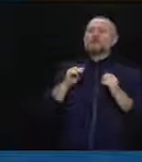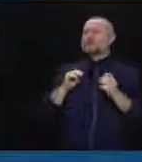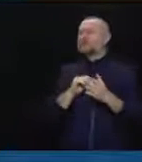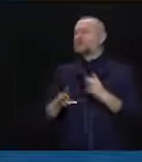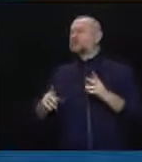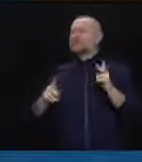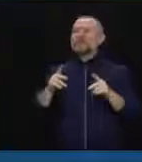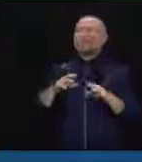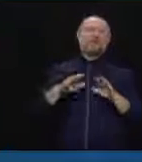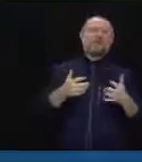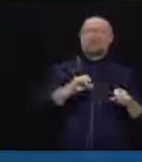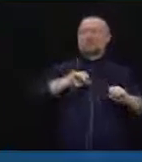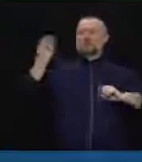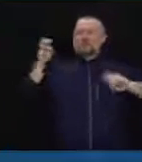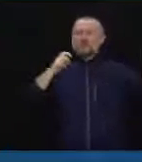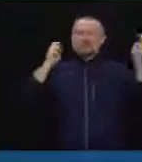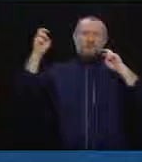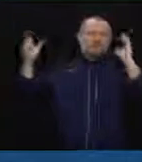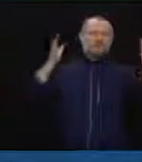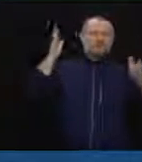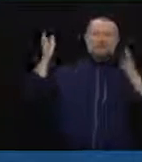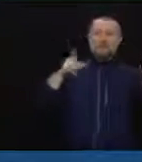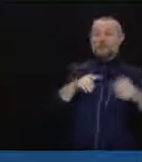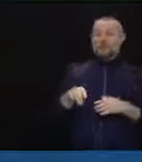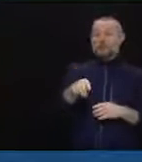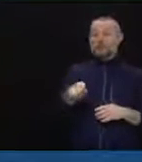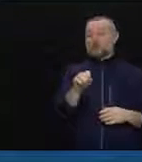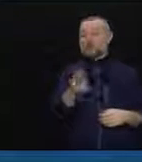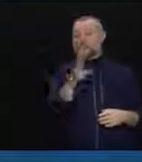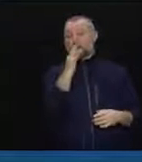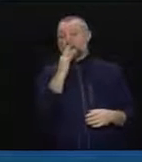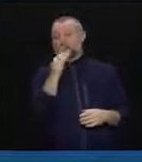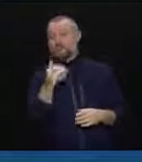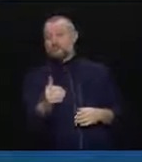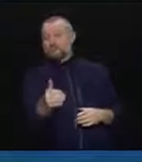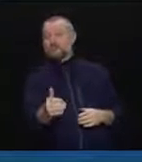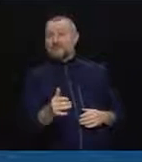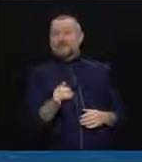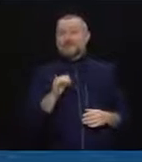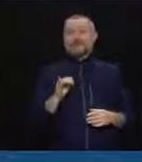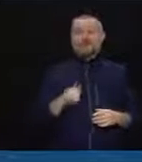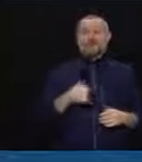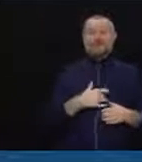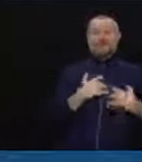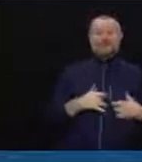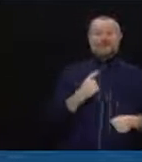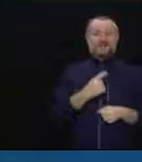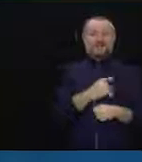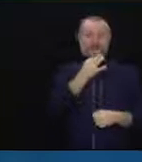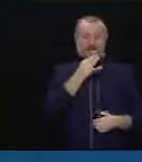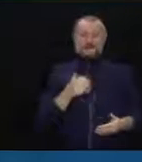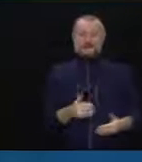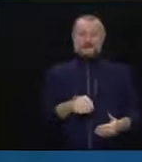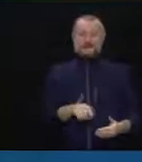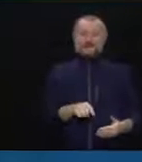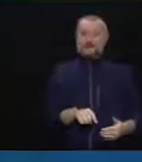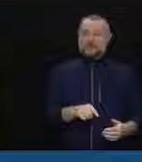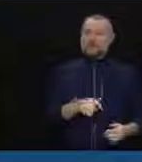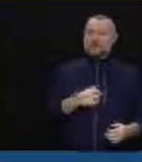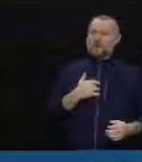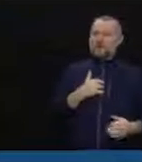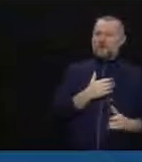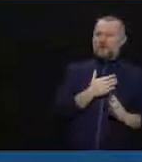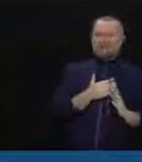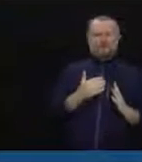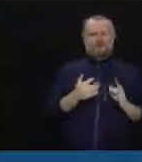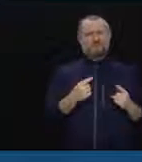another year, I guess. And also Valentine's Day is coming up. So we saw vulnerabilities because we had the pattern from the year before.